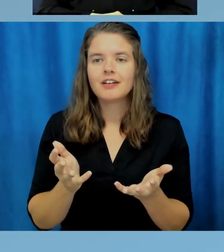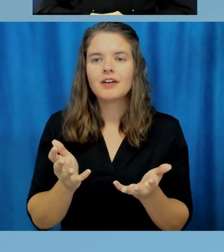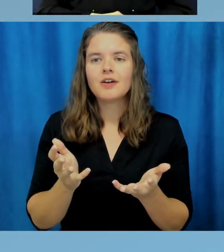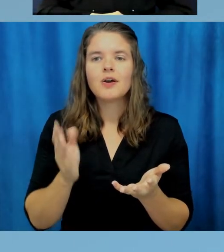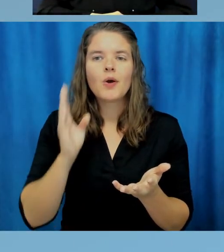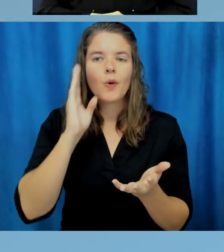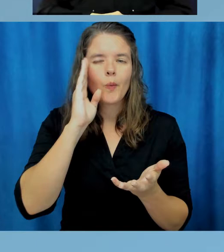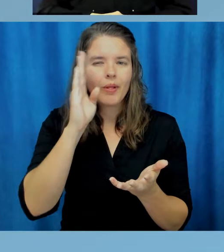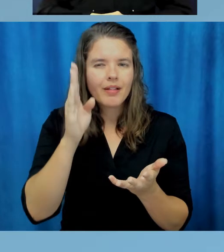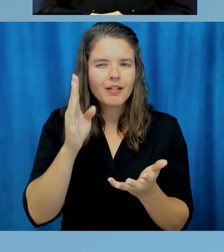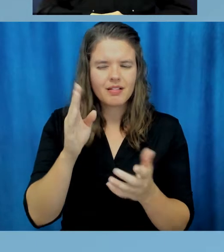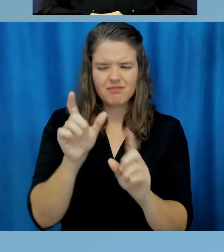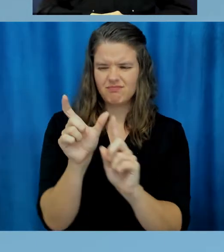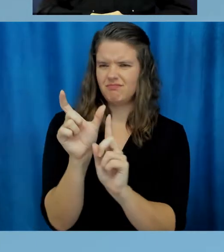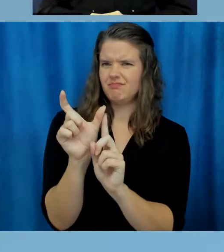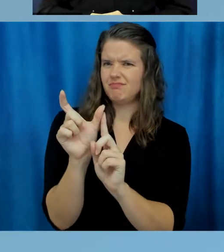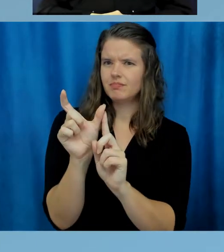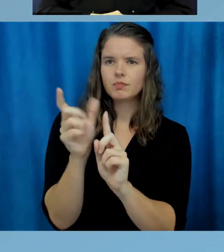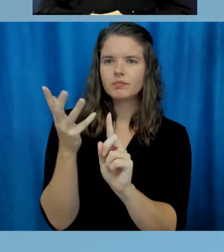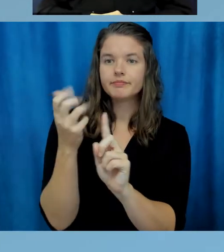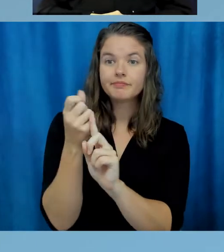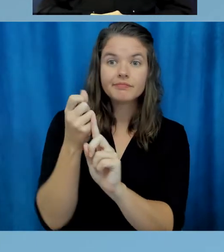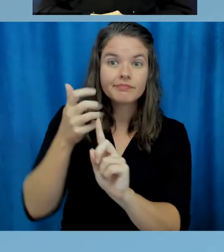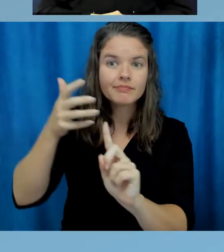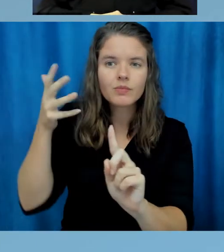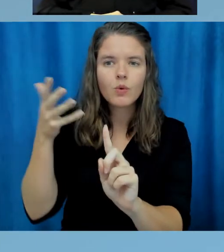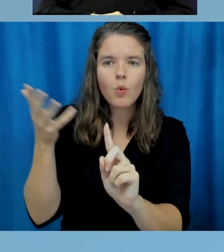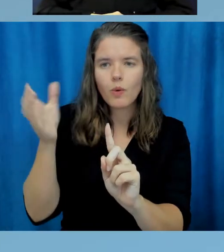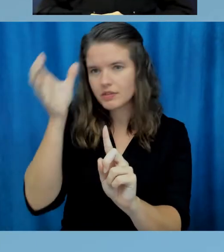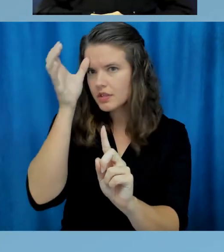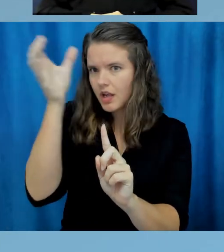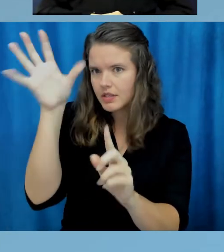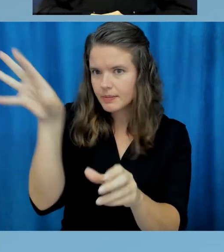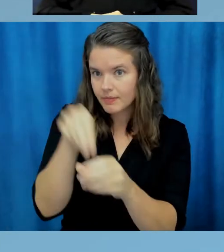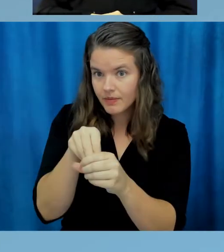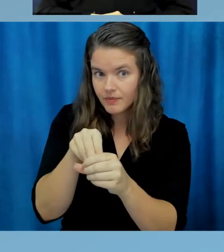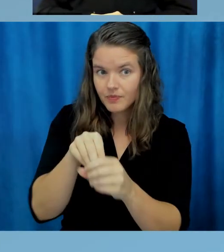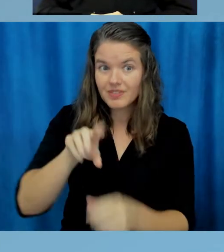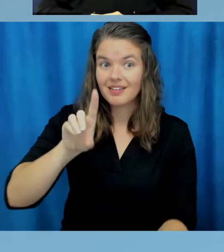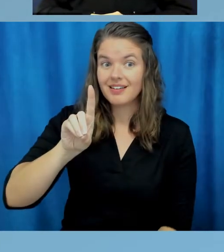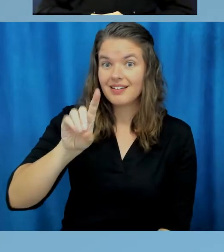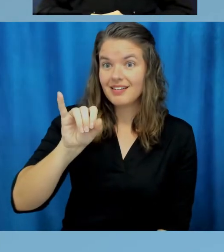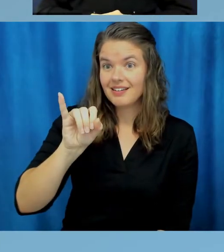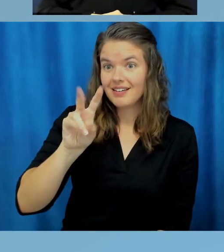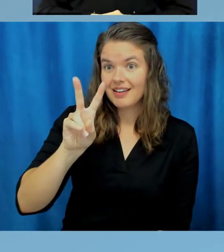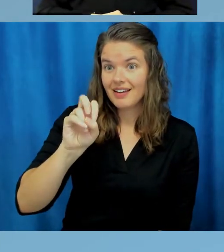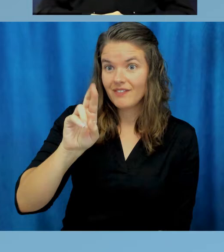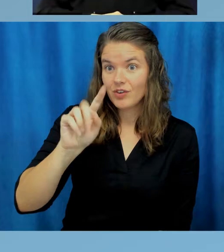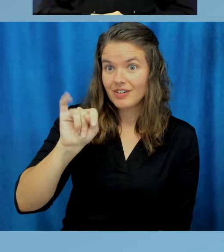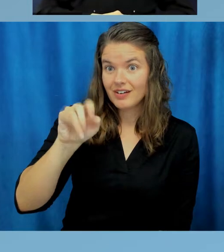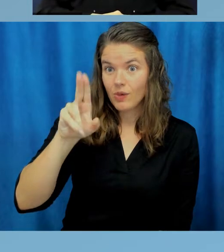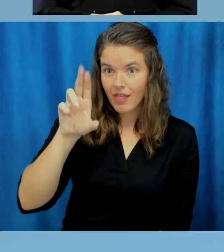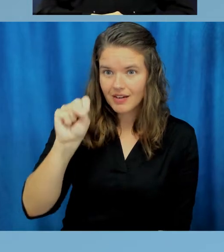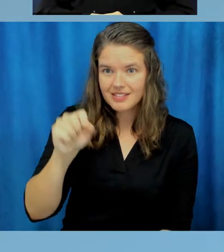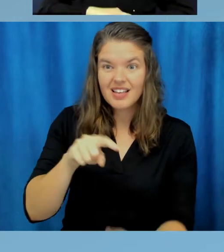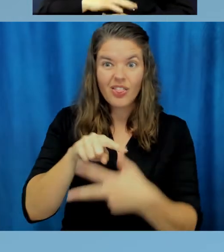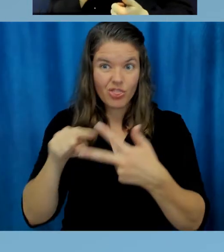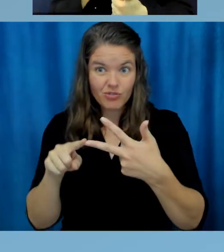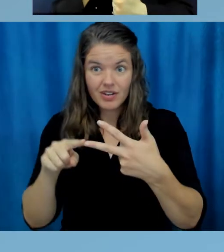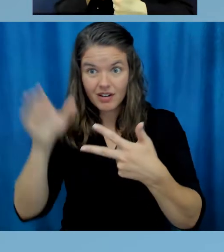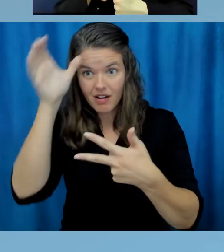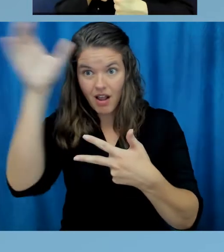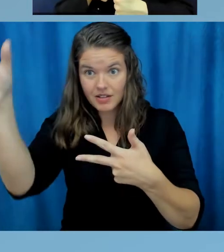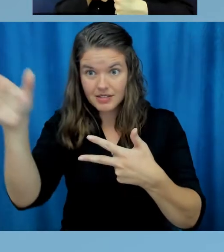would be expanding on the concepts that are at hand. So diverticulitis actually encompasses 3